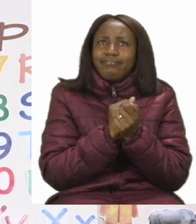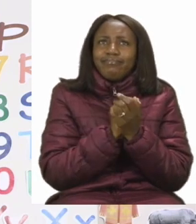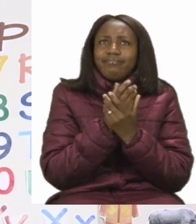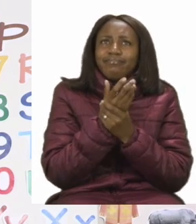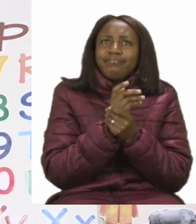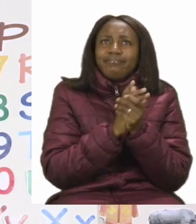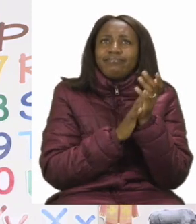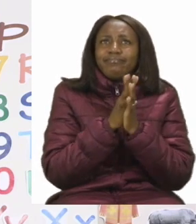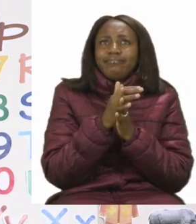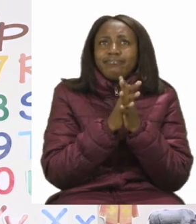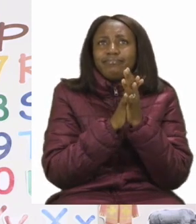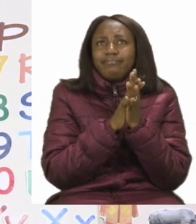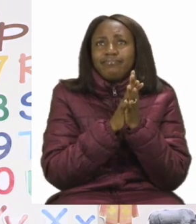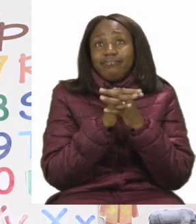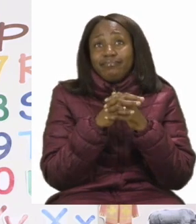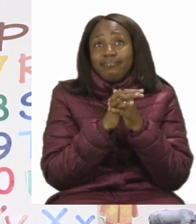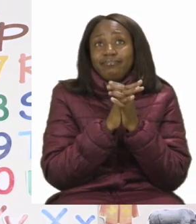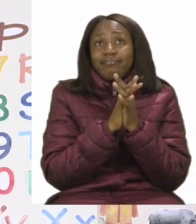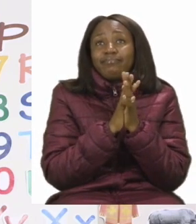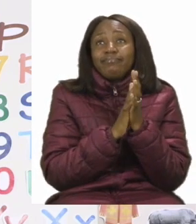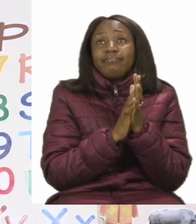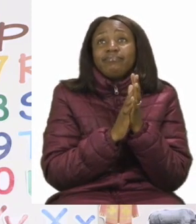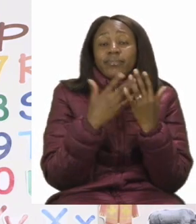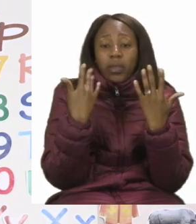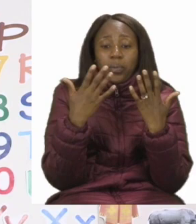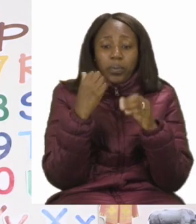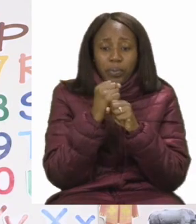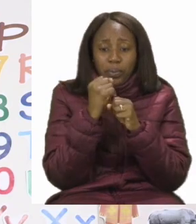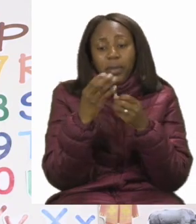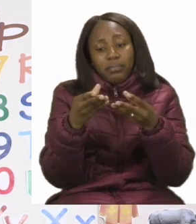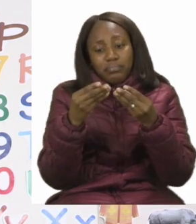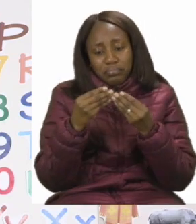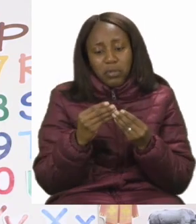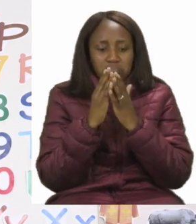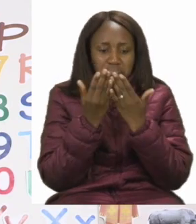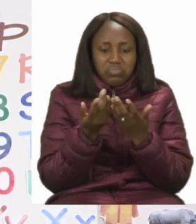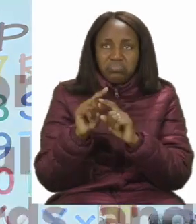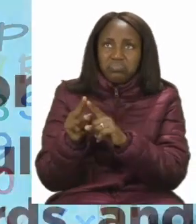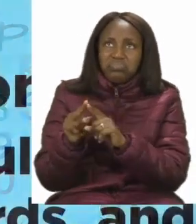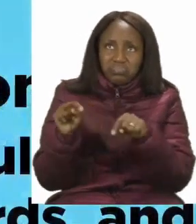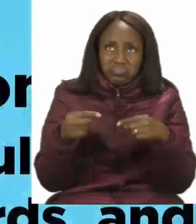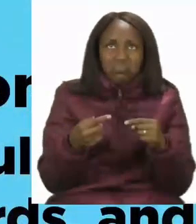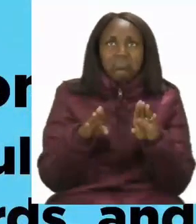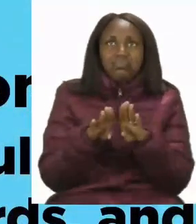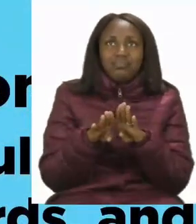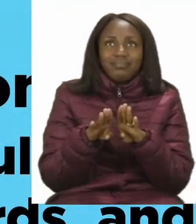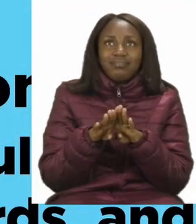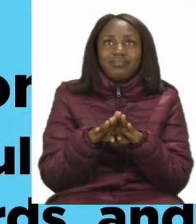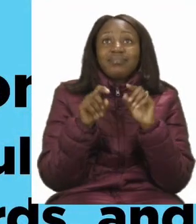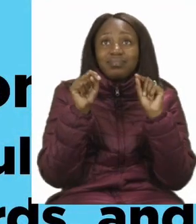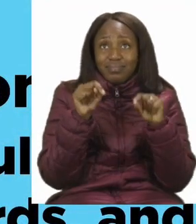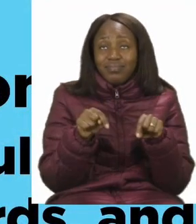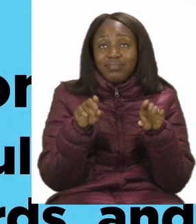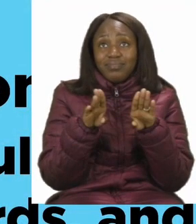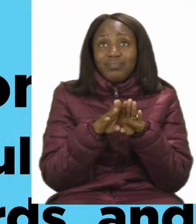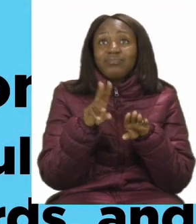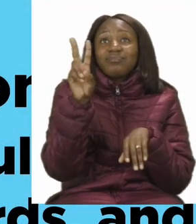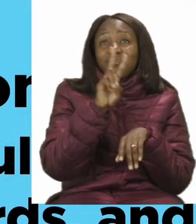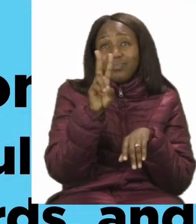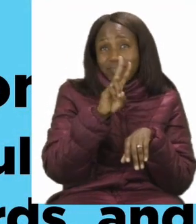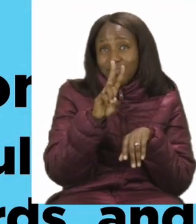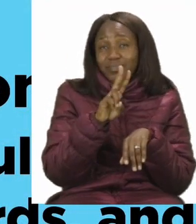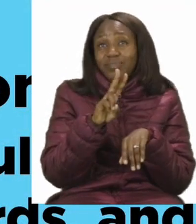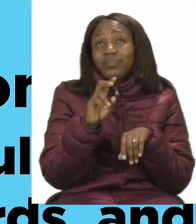fingers. Always remember, wait for your hands to dry before you do anything. Now,